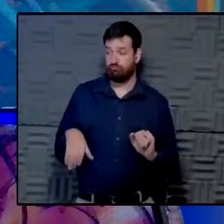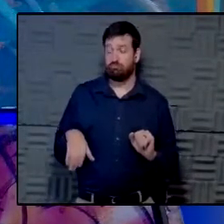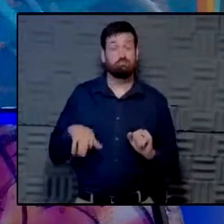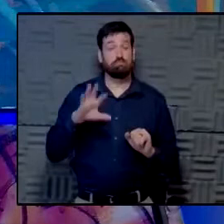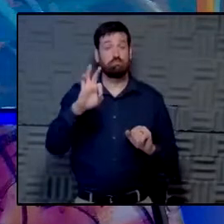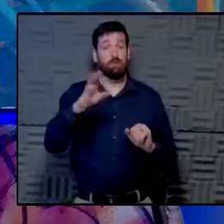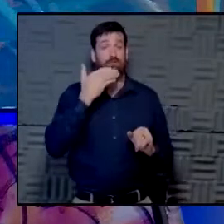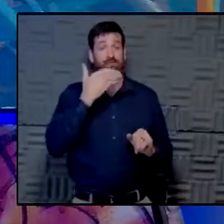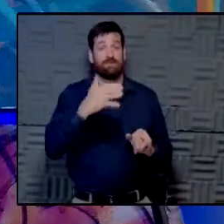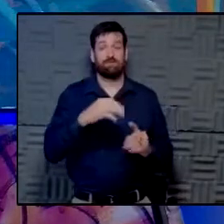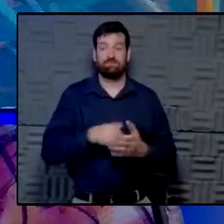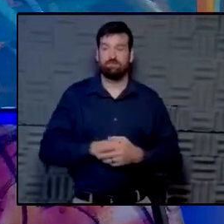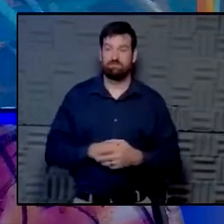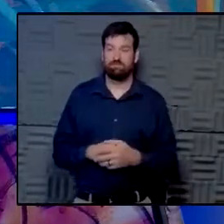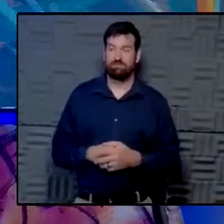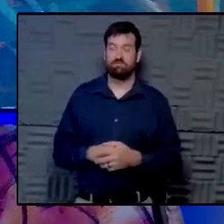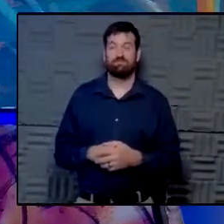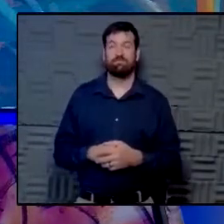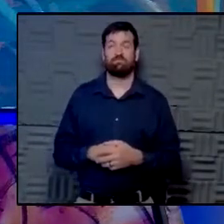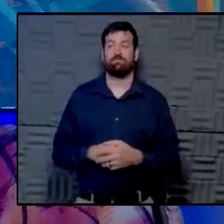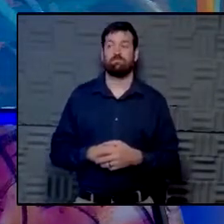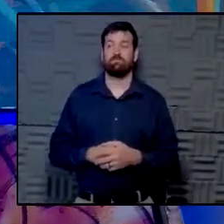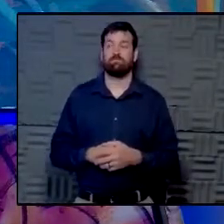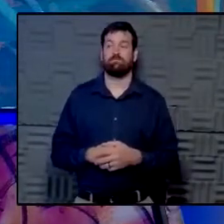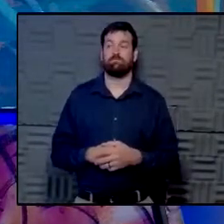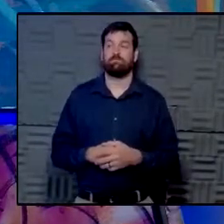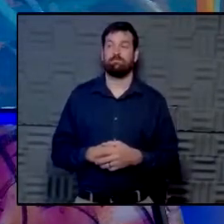I'm good, thank you. Okay. All right.